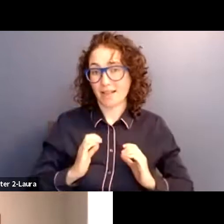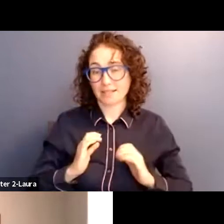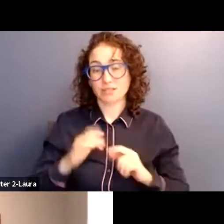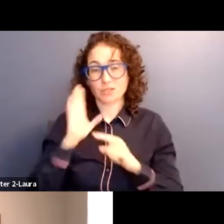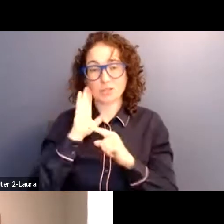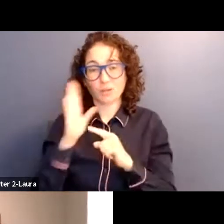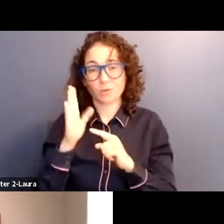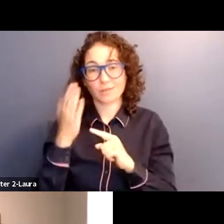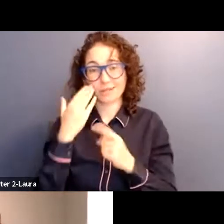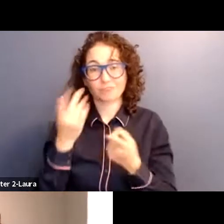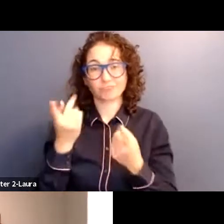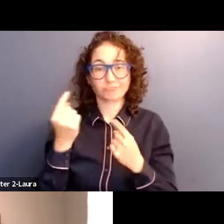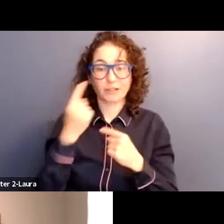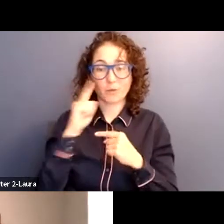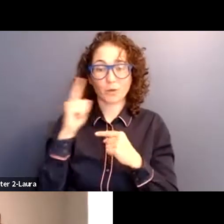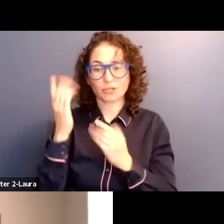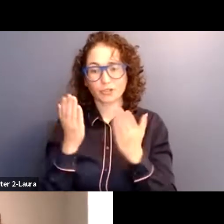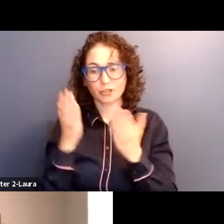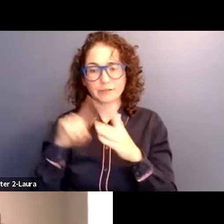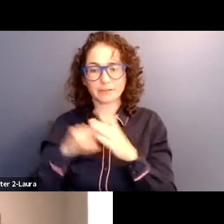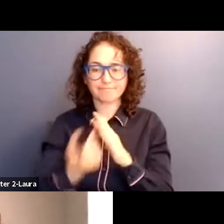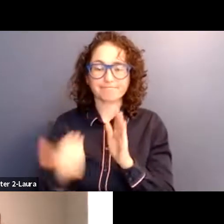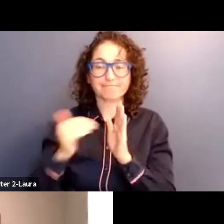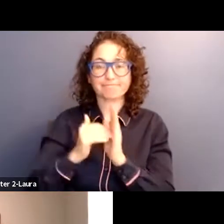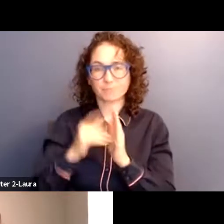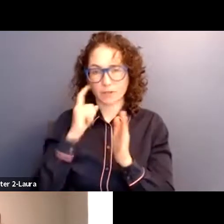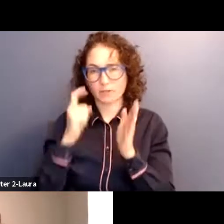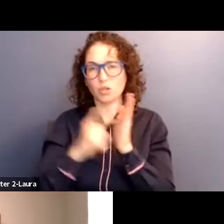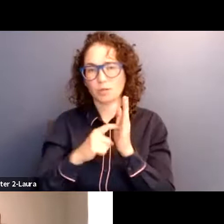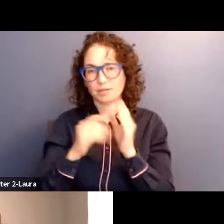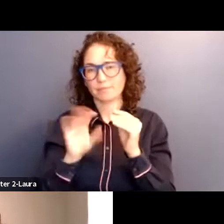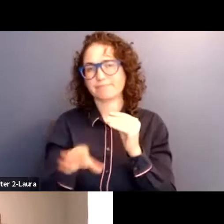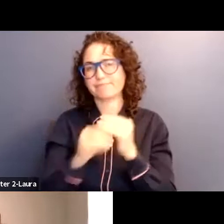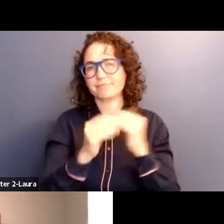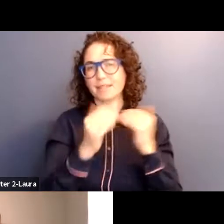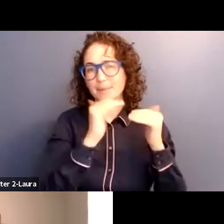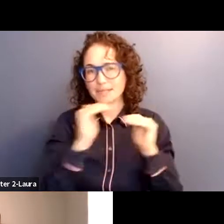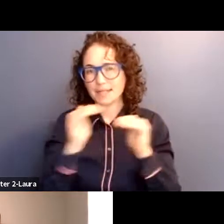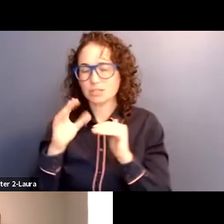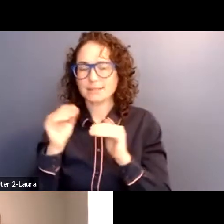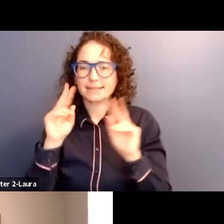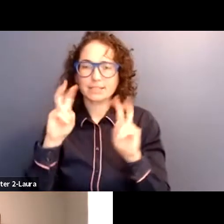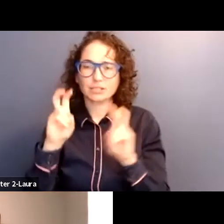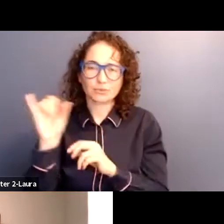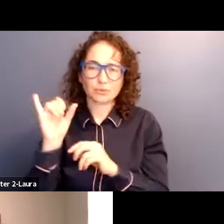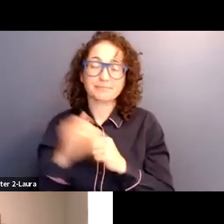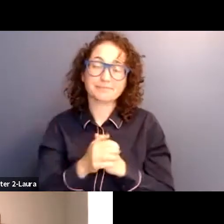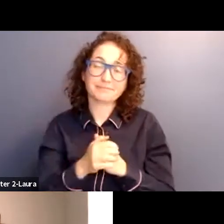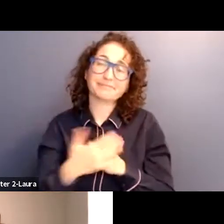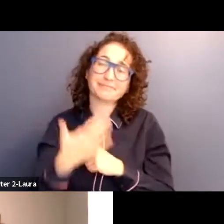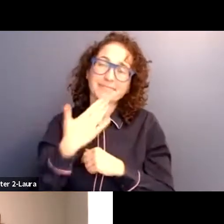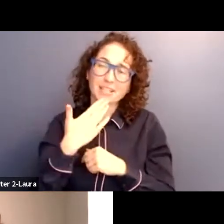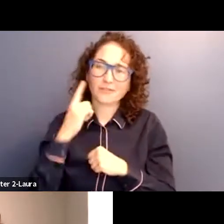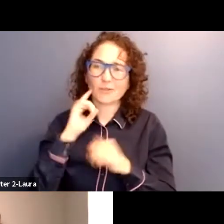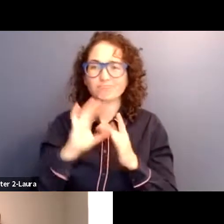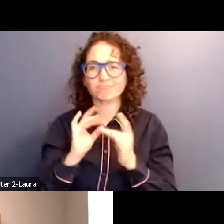to resume services, and we've noticed additional limitations and issues. So thank you again for